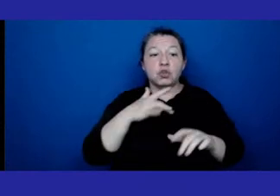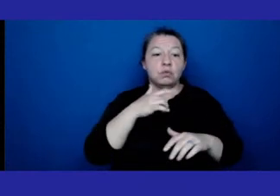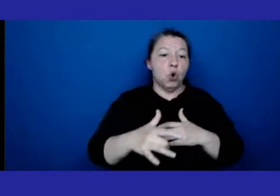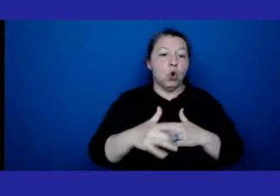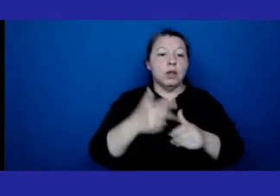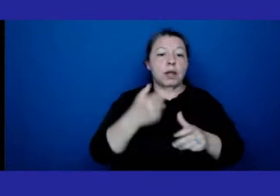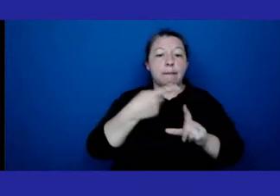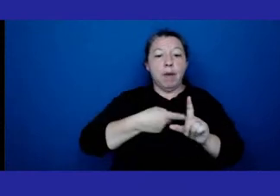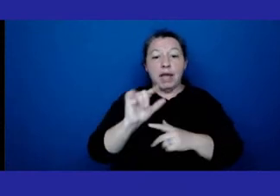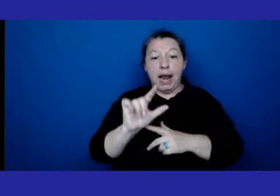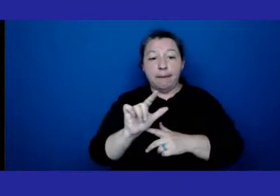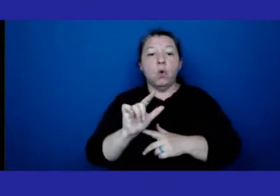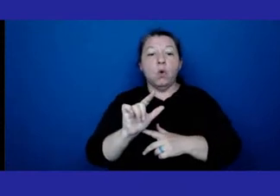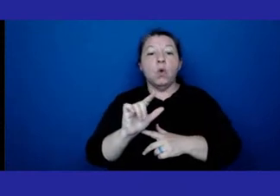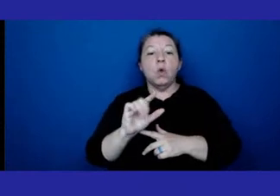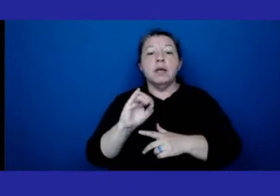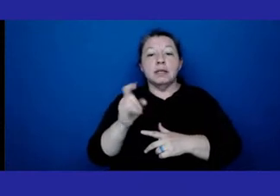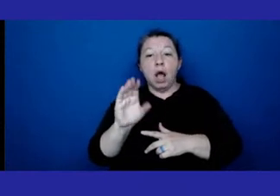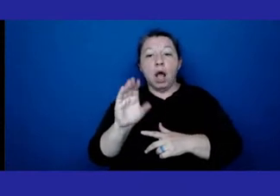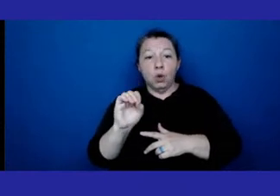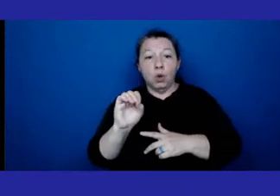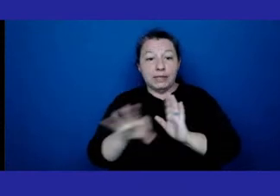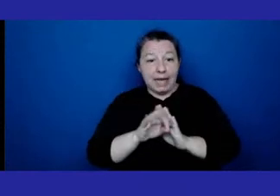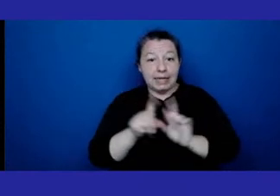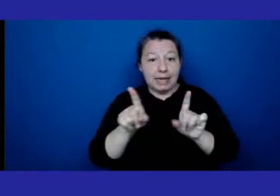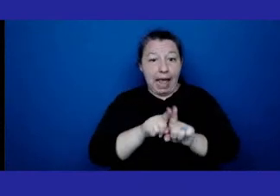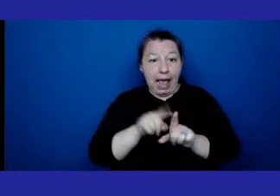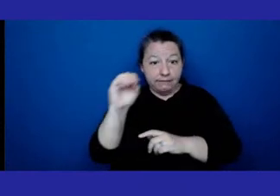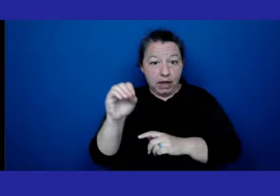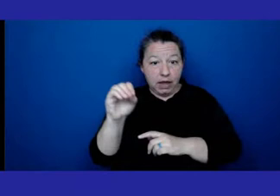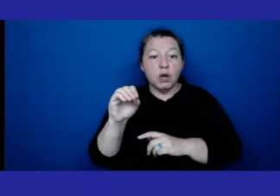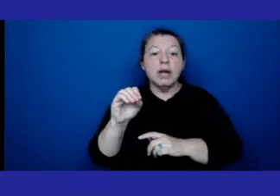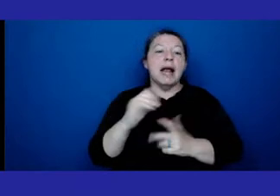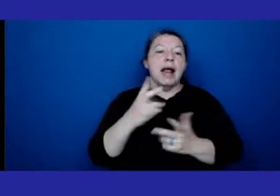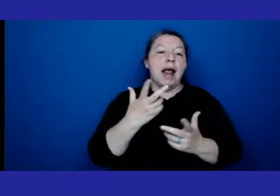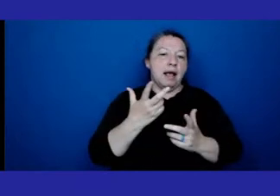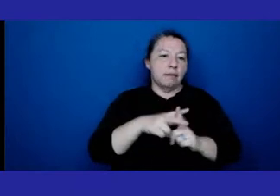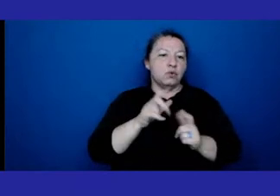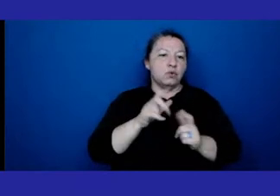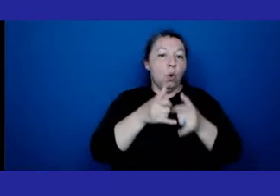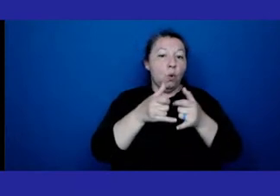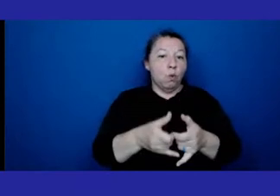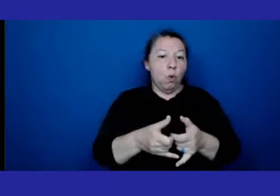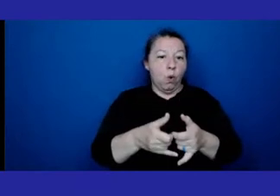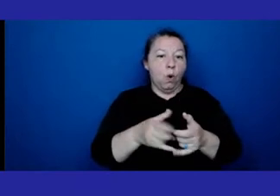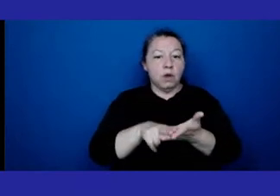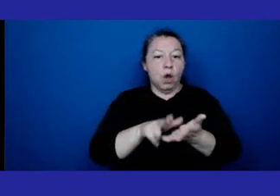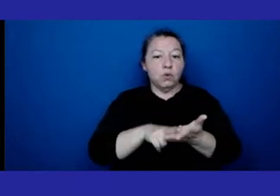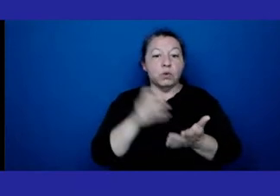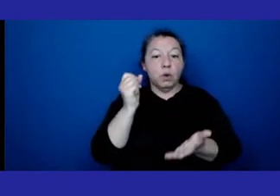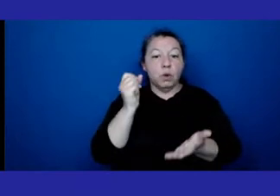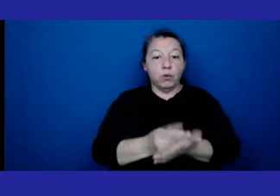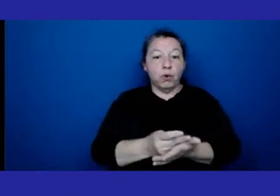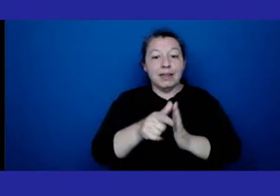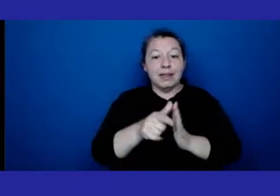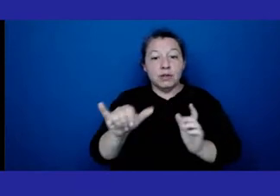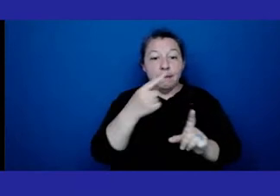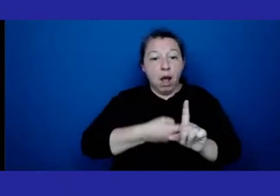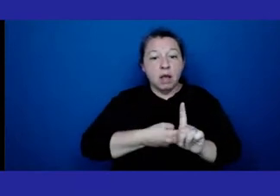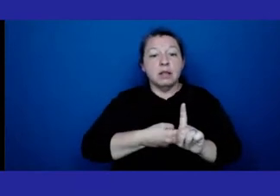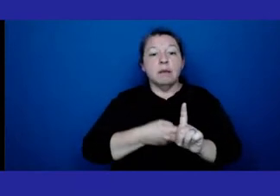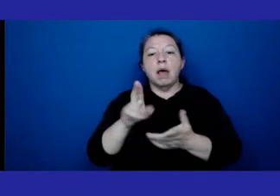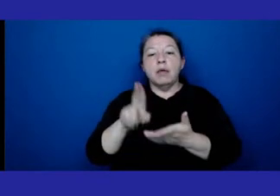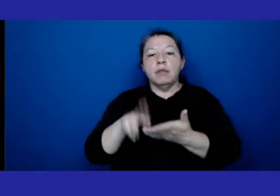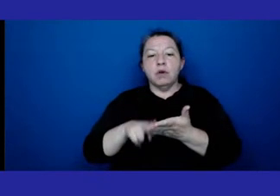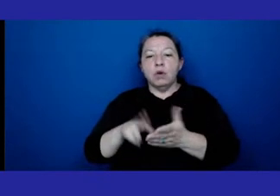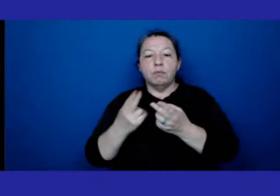selected vendor, and the application to award the contract was approved later that month by the Contract Review Committee.